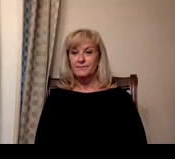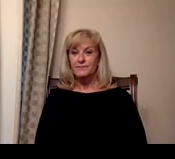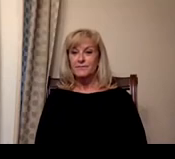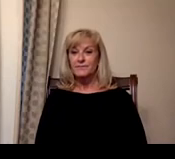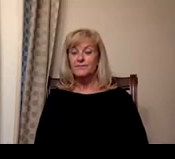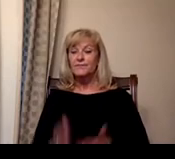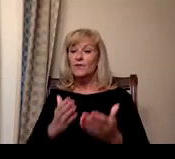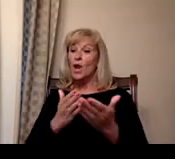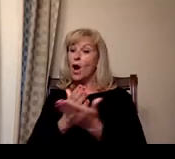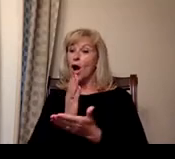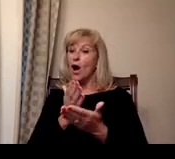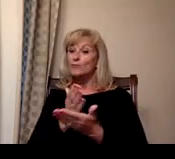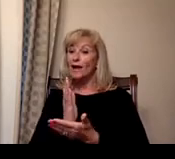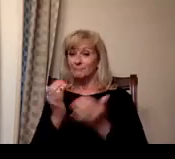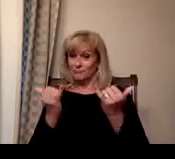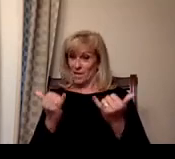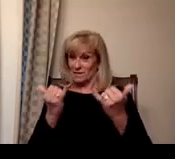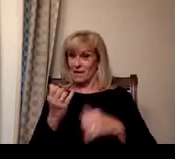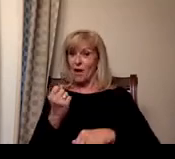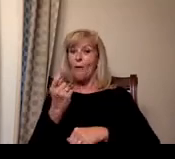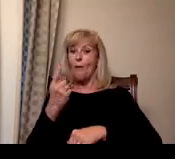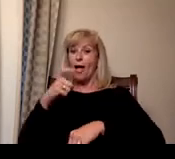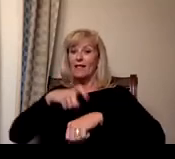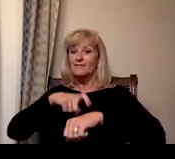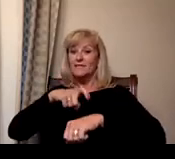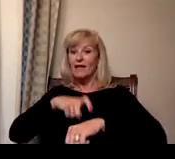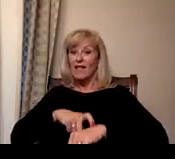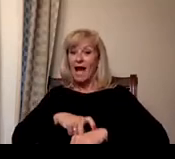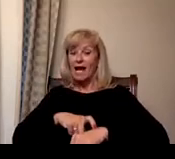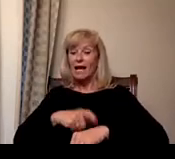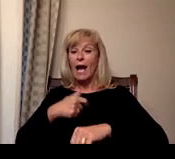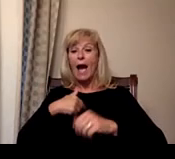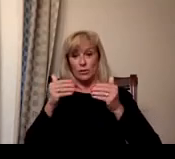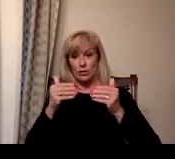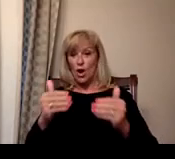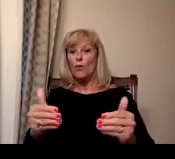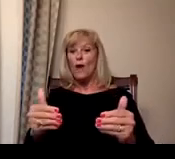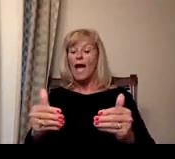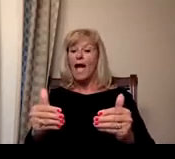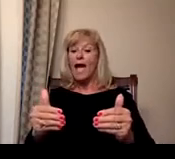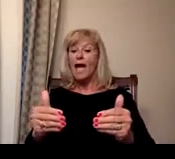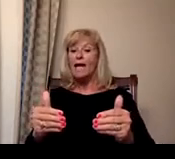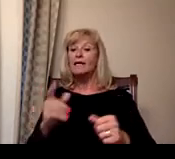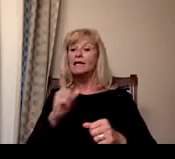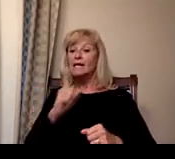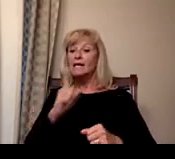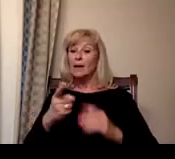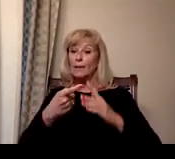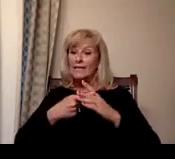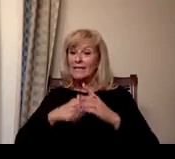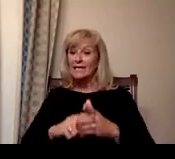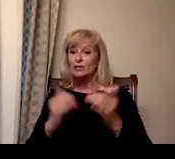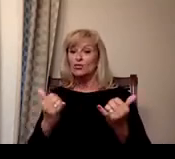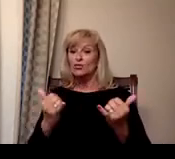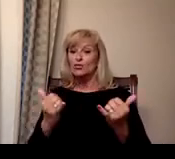All right, my friends, well, it is 11 o'clock, so I am going to go ahead and officially begin